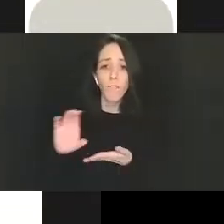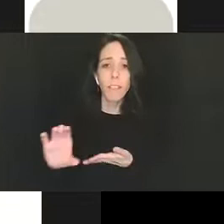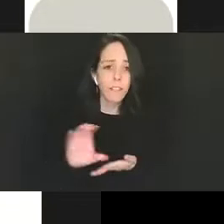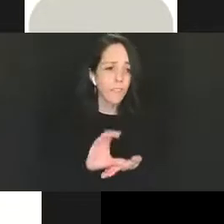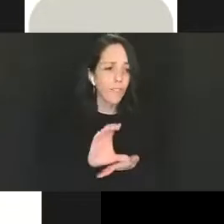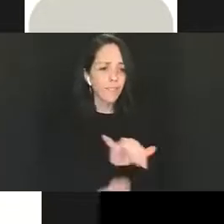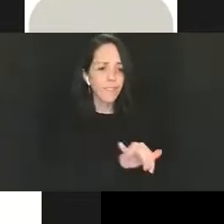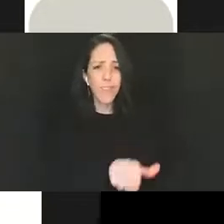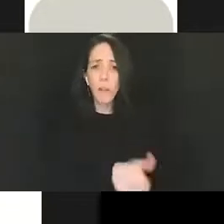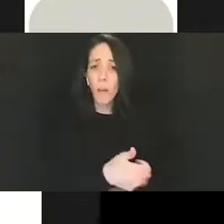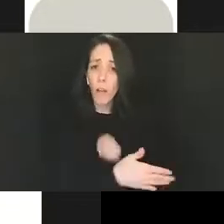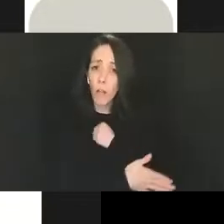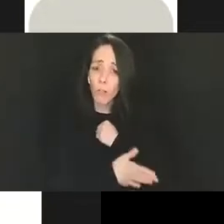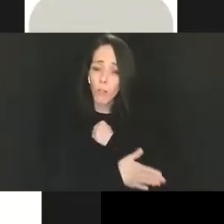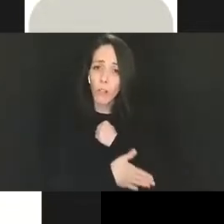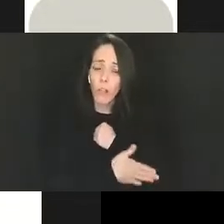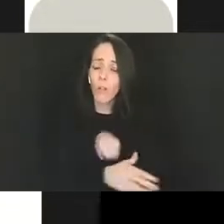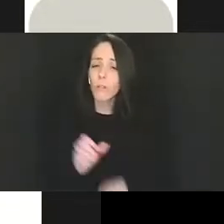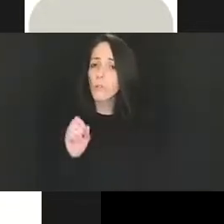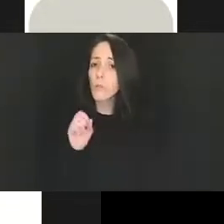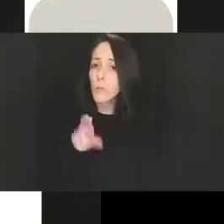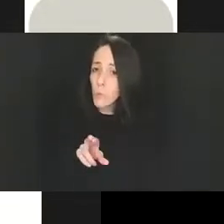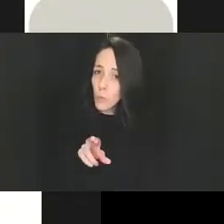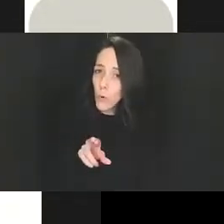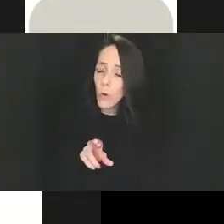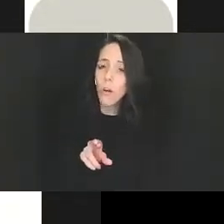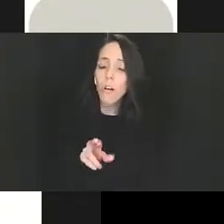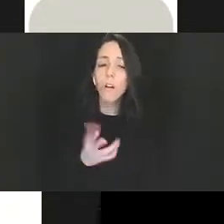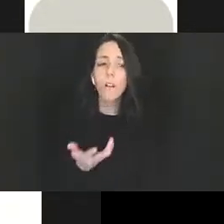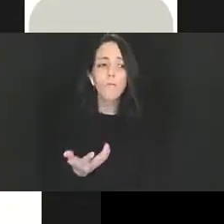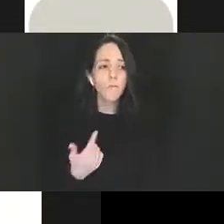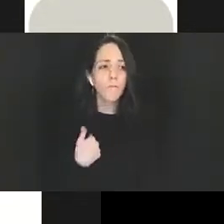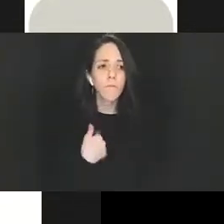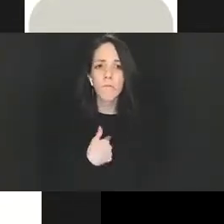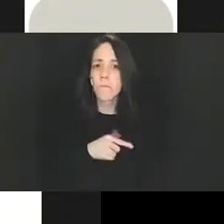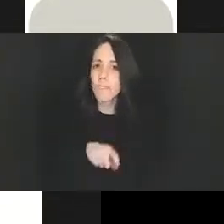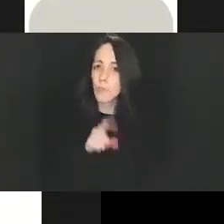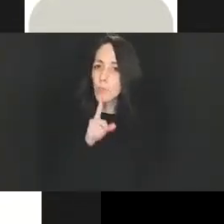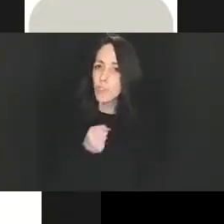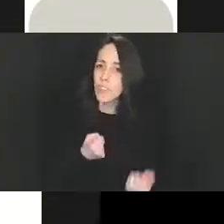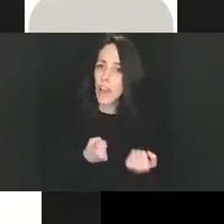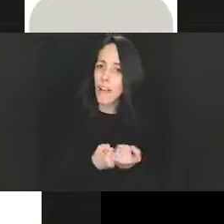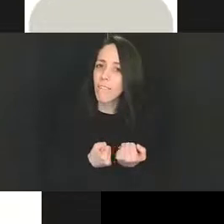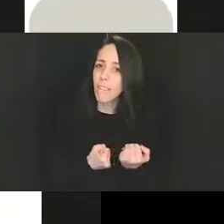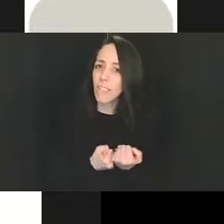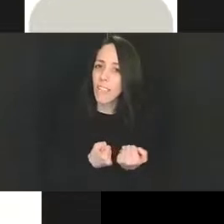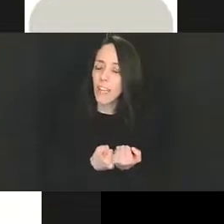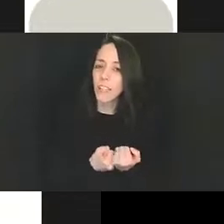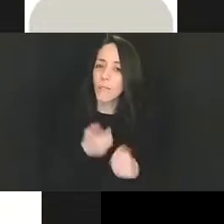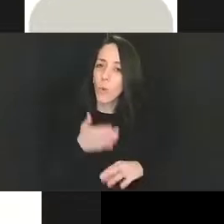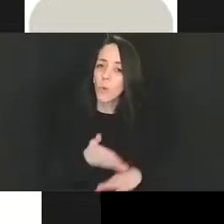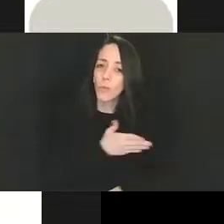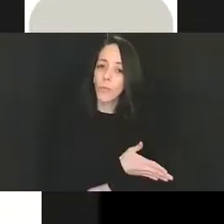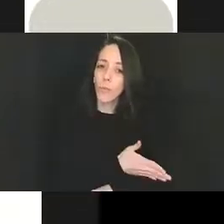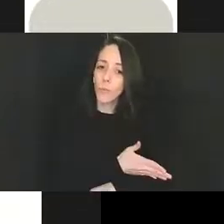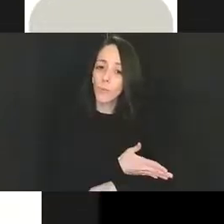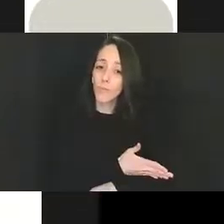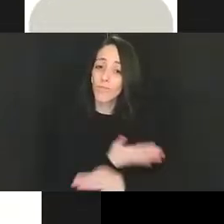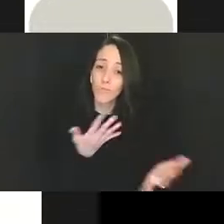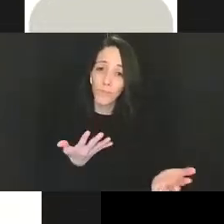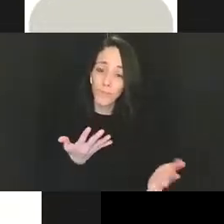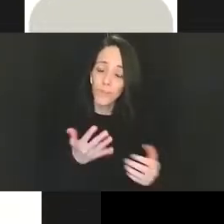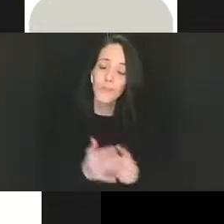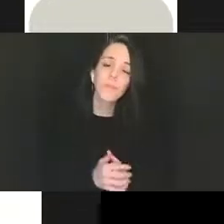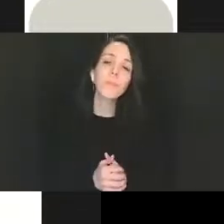like ourselves are, or do we need to really advocate? And I know from a